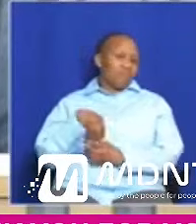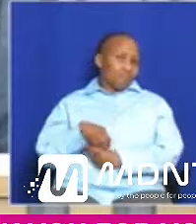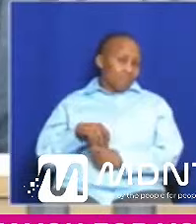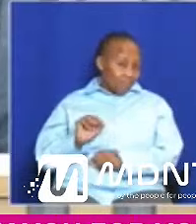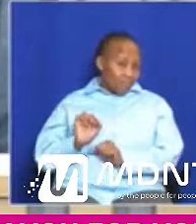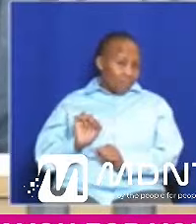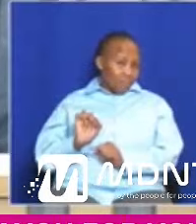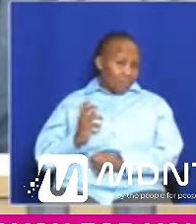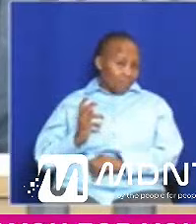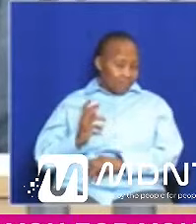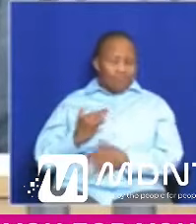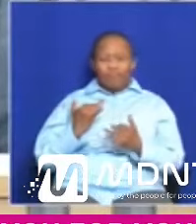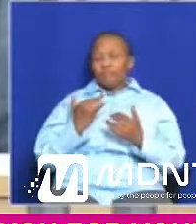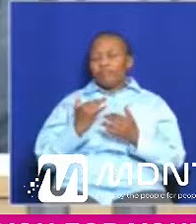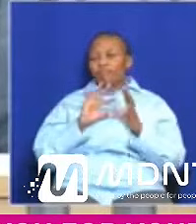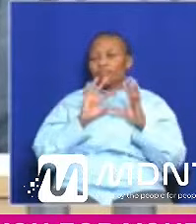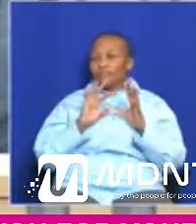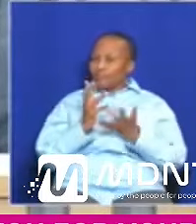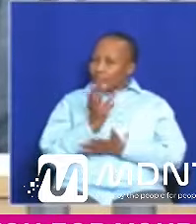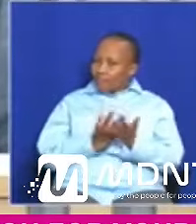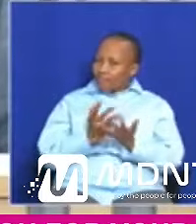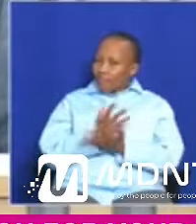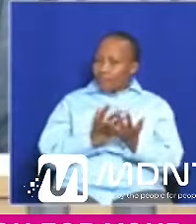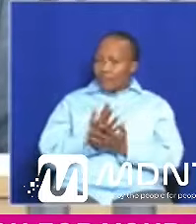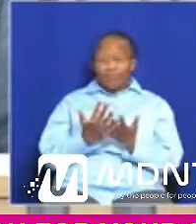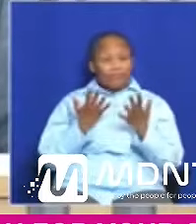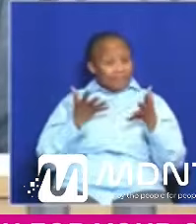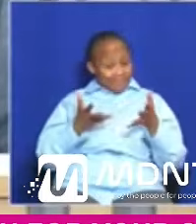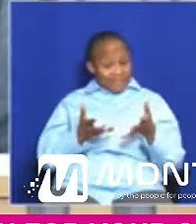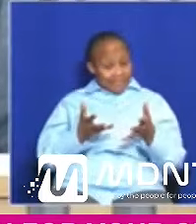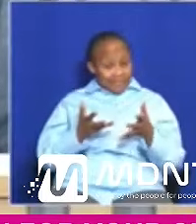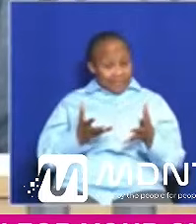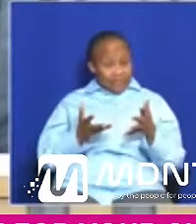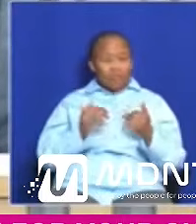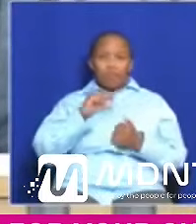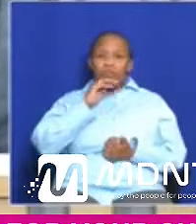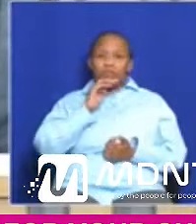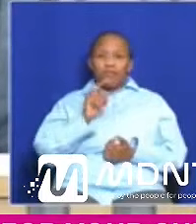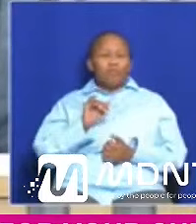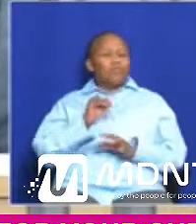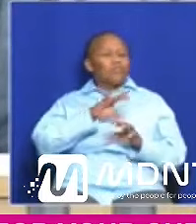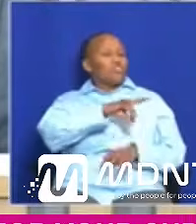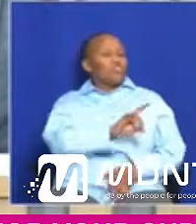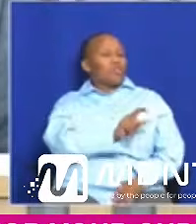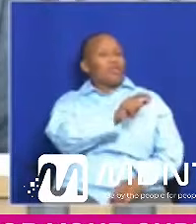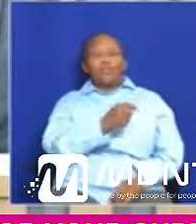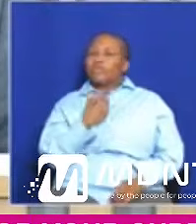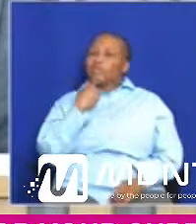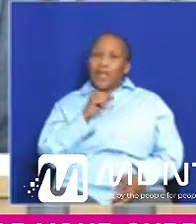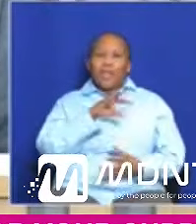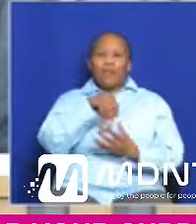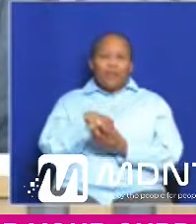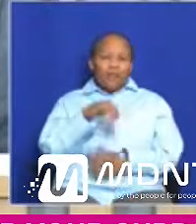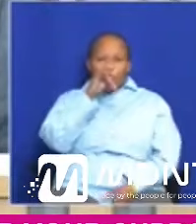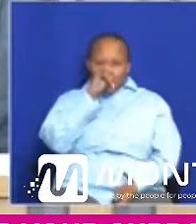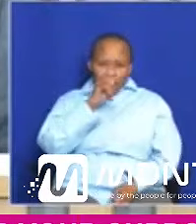here, that can have no bearing on, as the chair says, the criminality or otherwise that is being